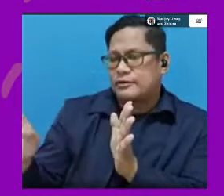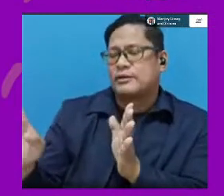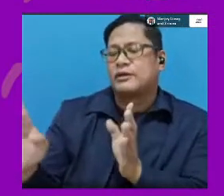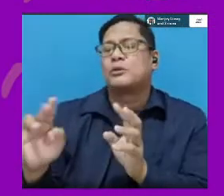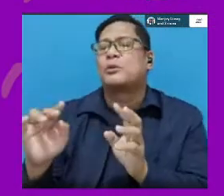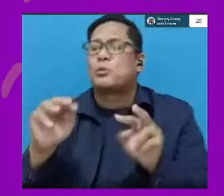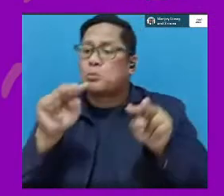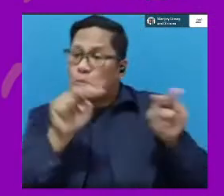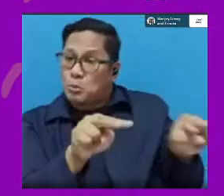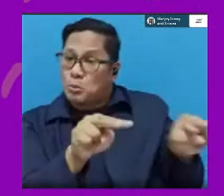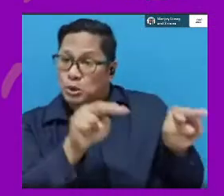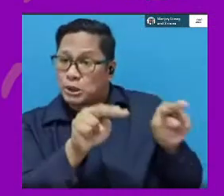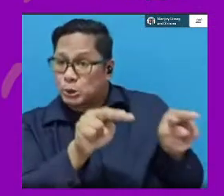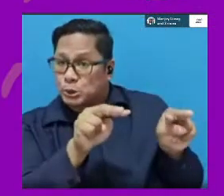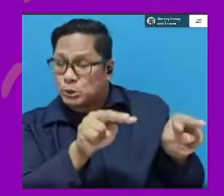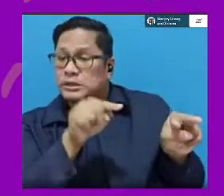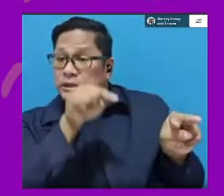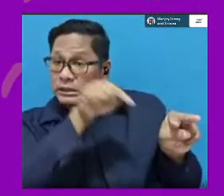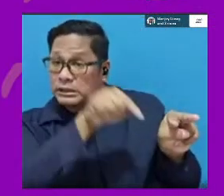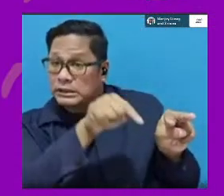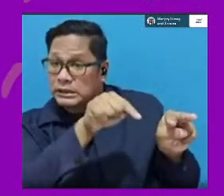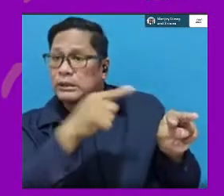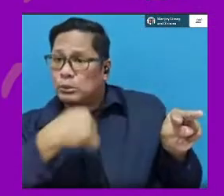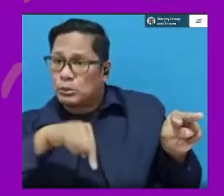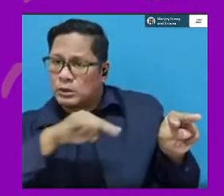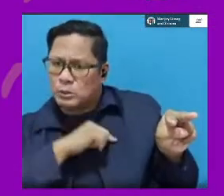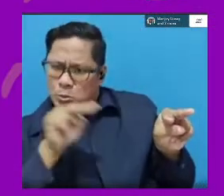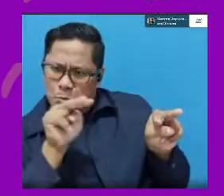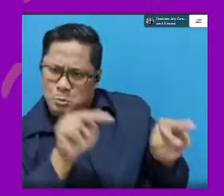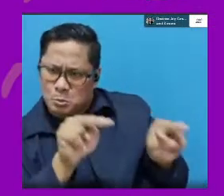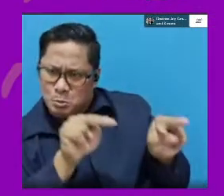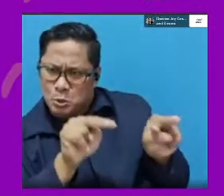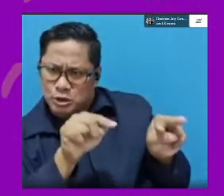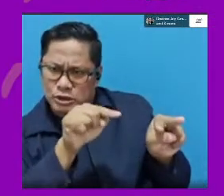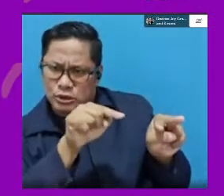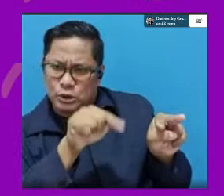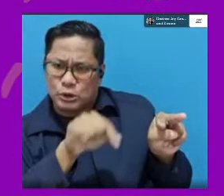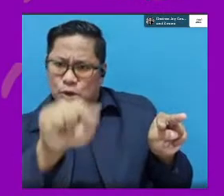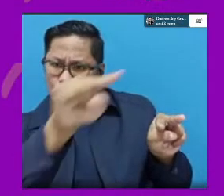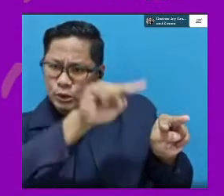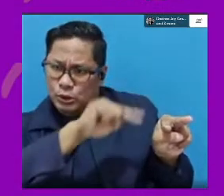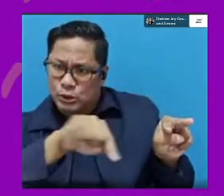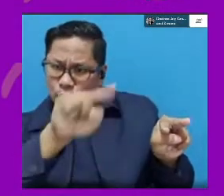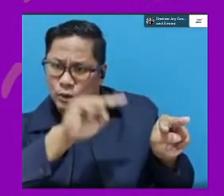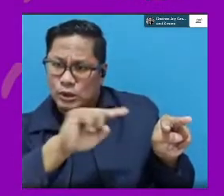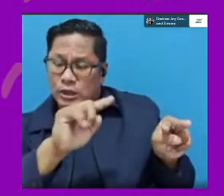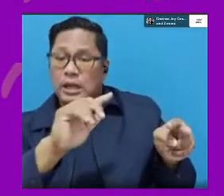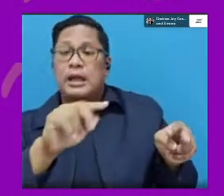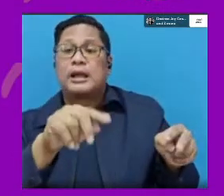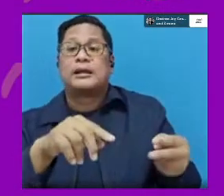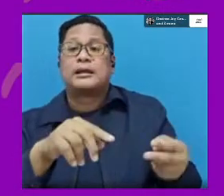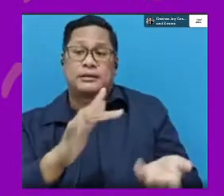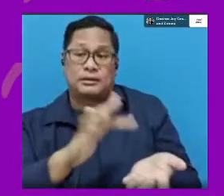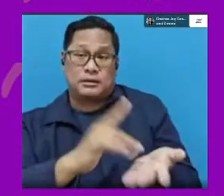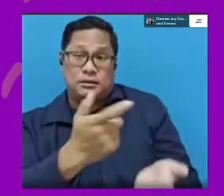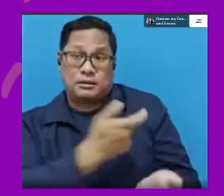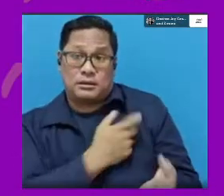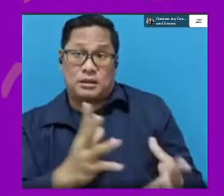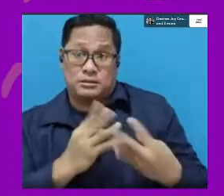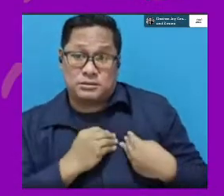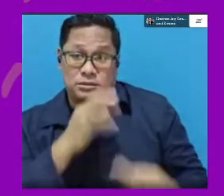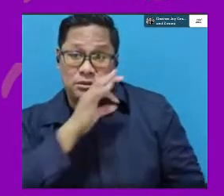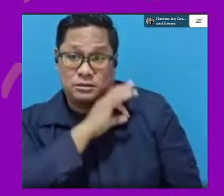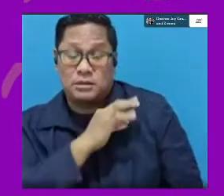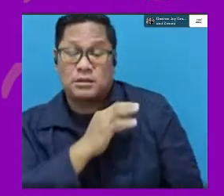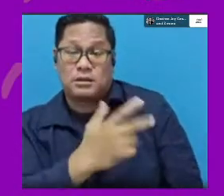wherein we will monitor the vaccinees for adverse events following